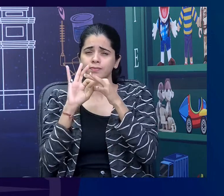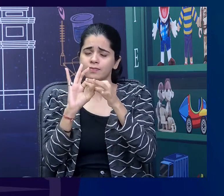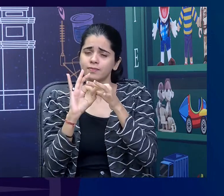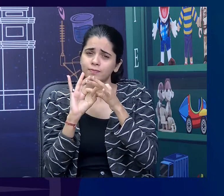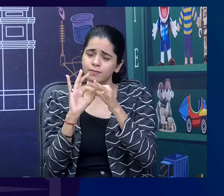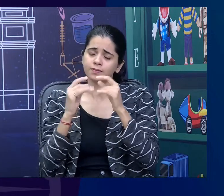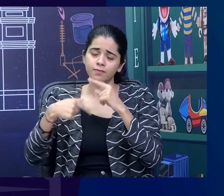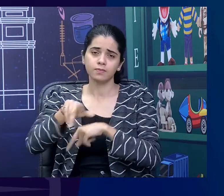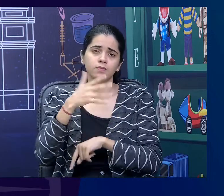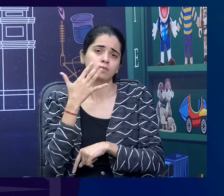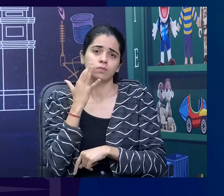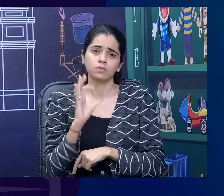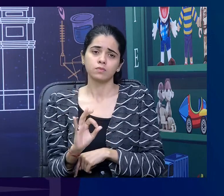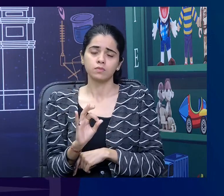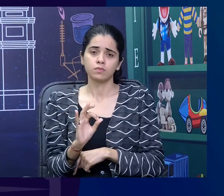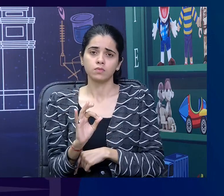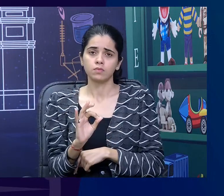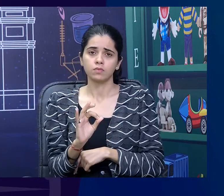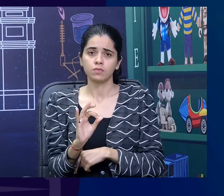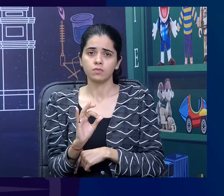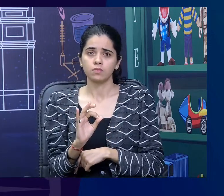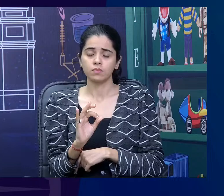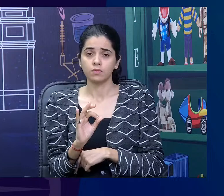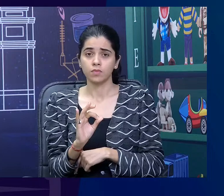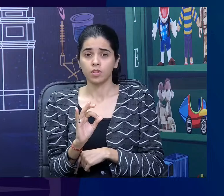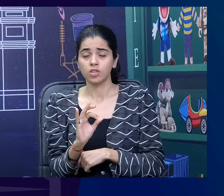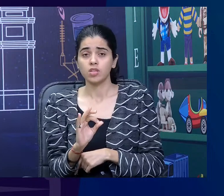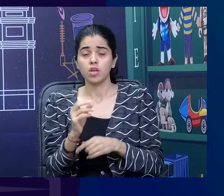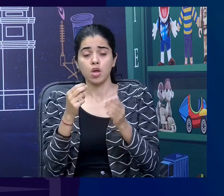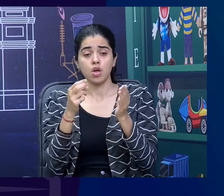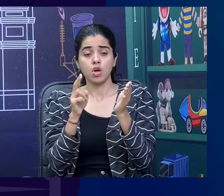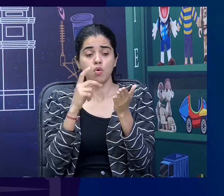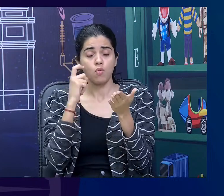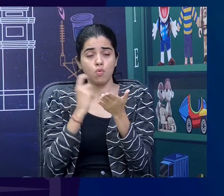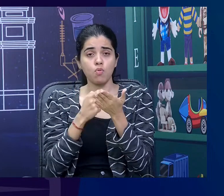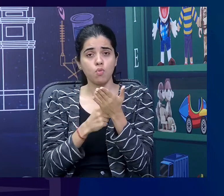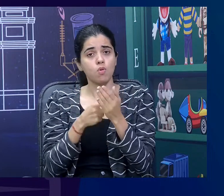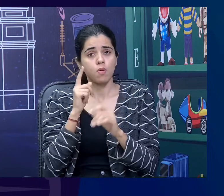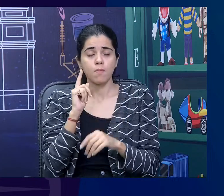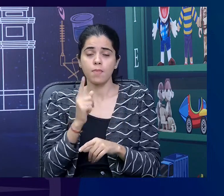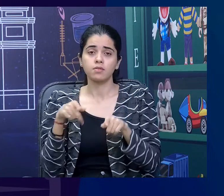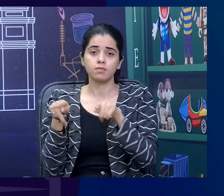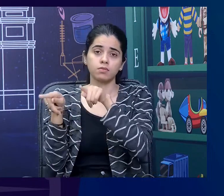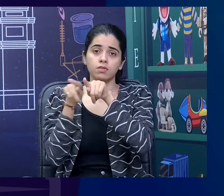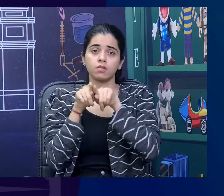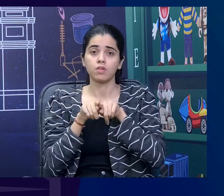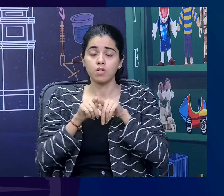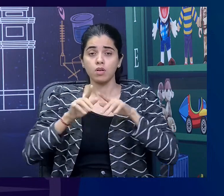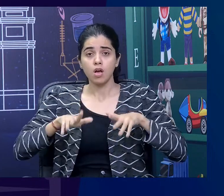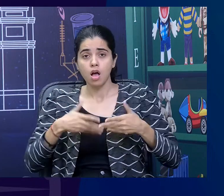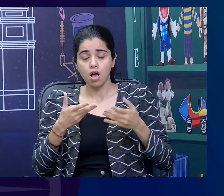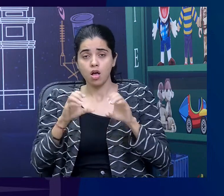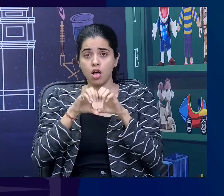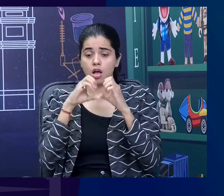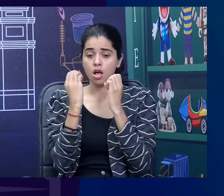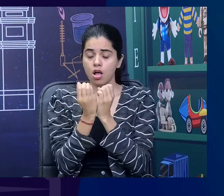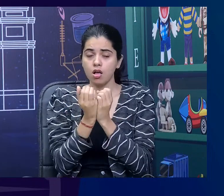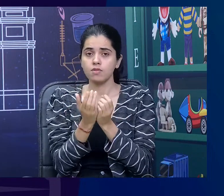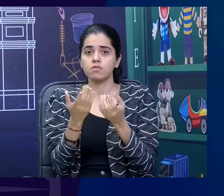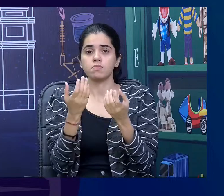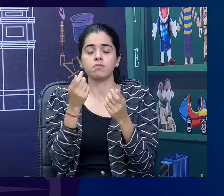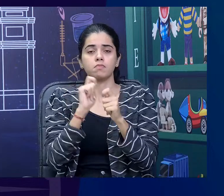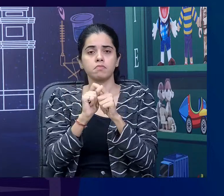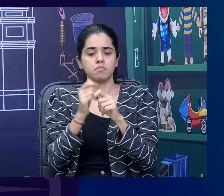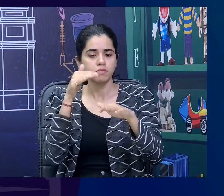classroom. And this should be the norm of a classroom. This is not something different from a class. This is how classes should